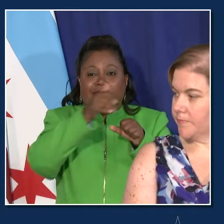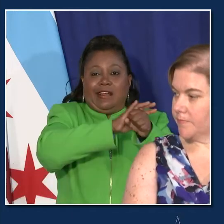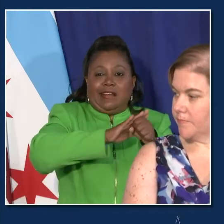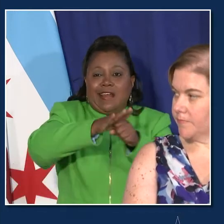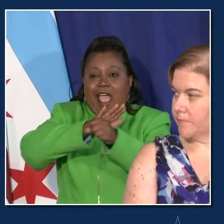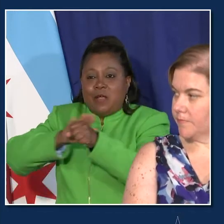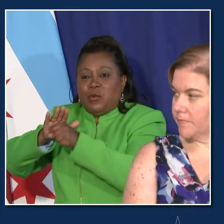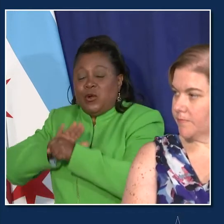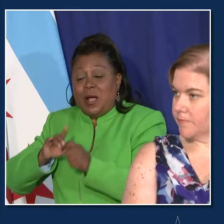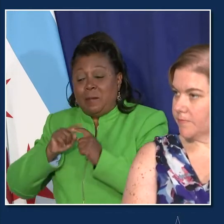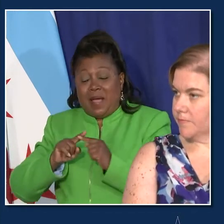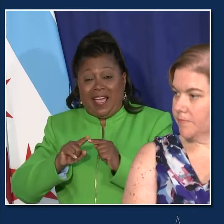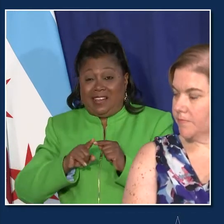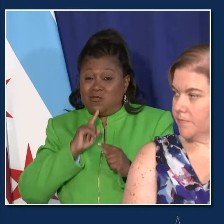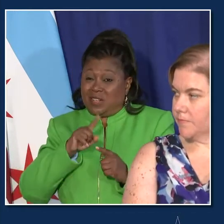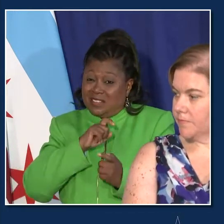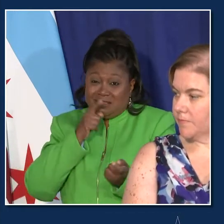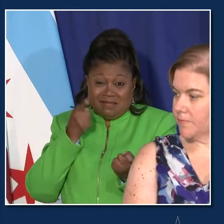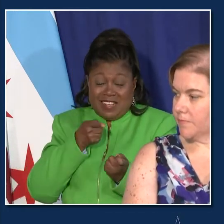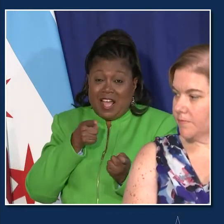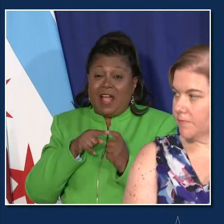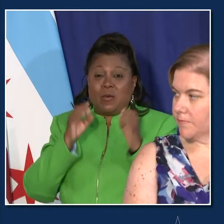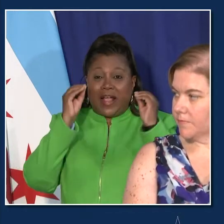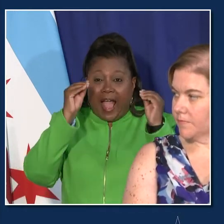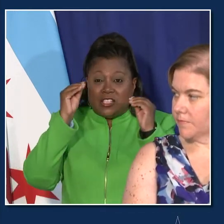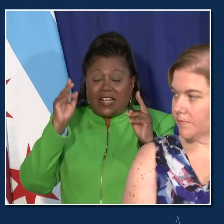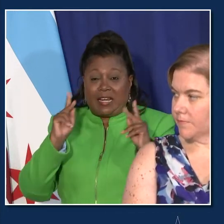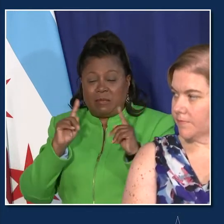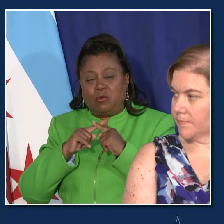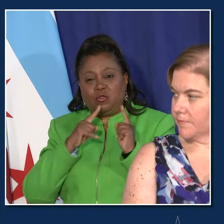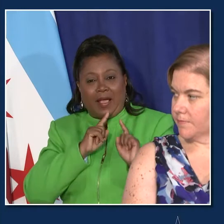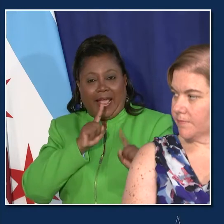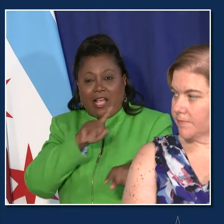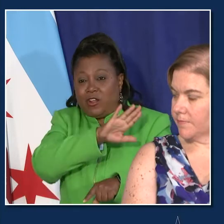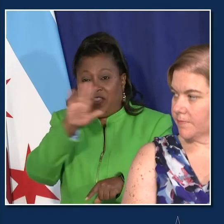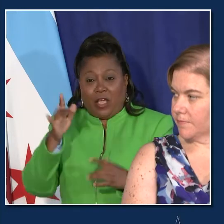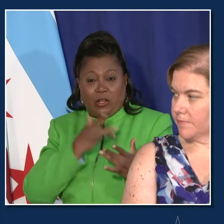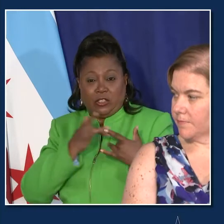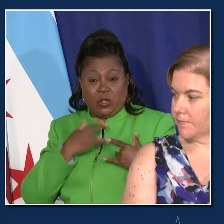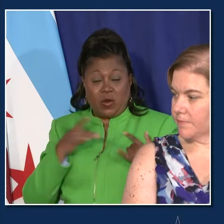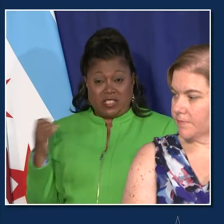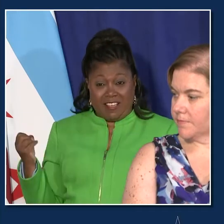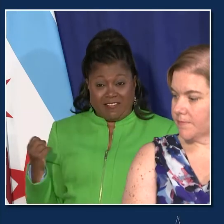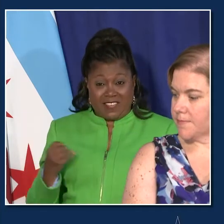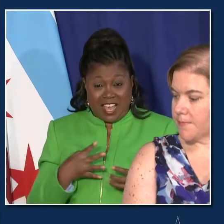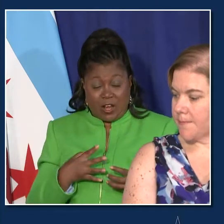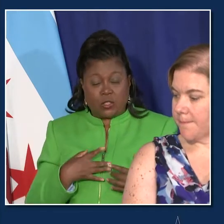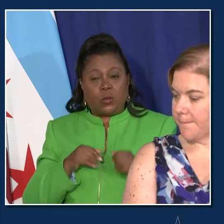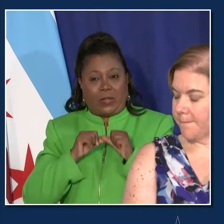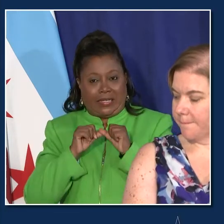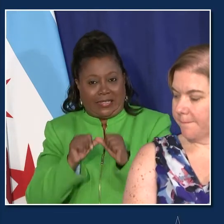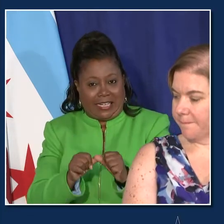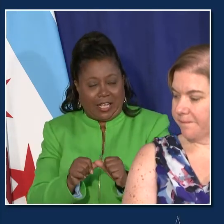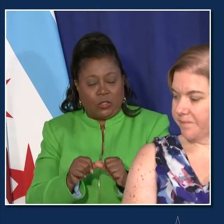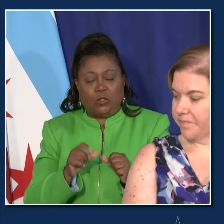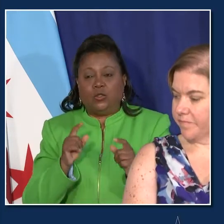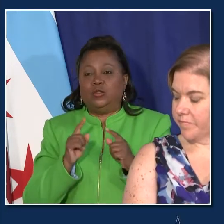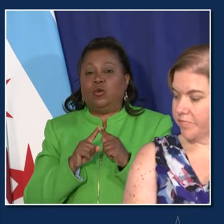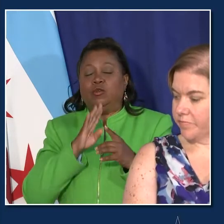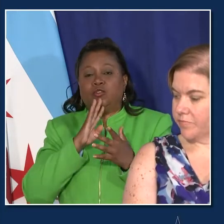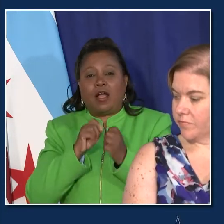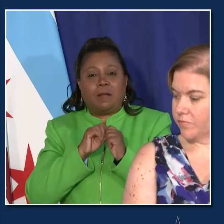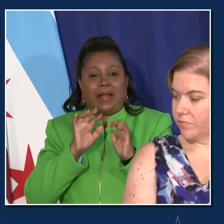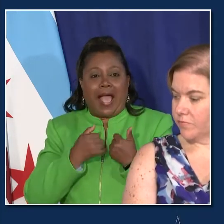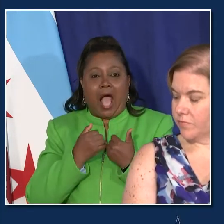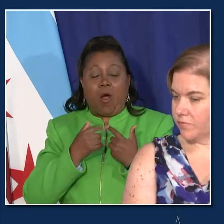but at baseline, we're educating people. We're trying to answer their concerns and their fears. We're continuing to talk about